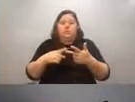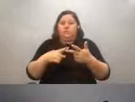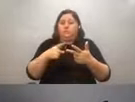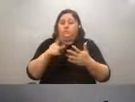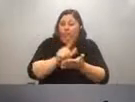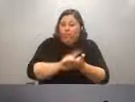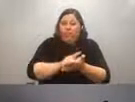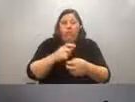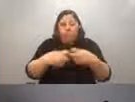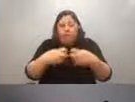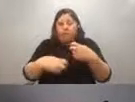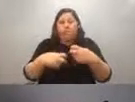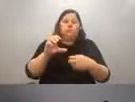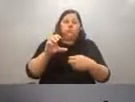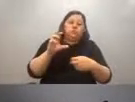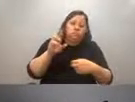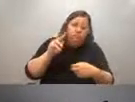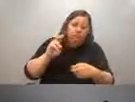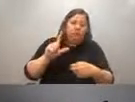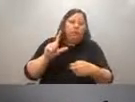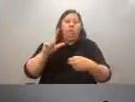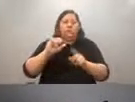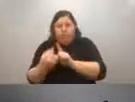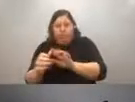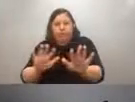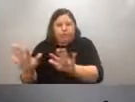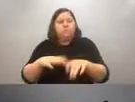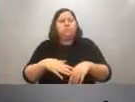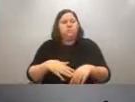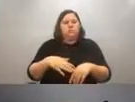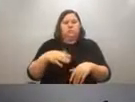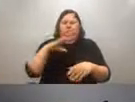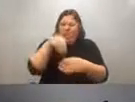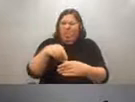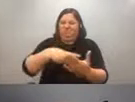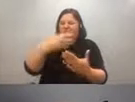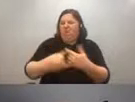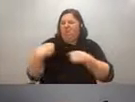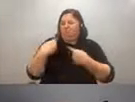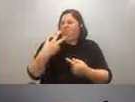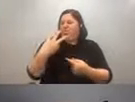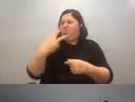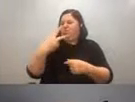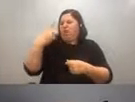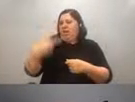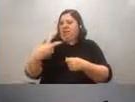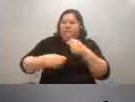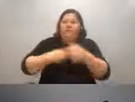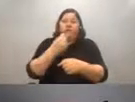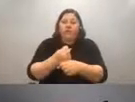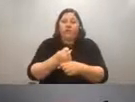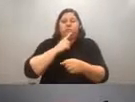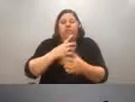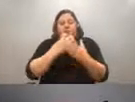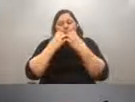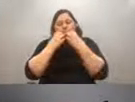exposure and um so this project that i've been working on with our team for about three and a half years um is very near